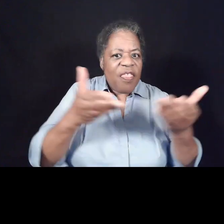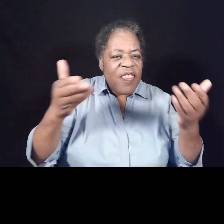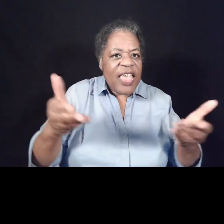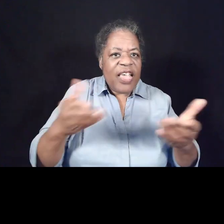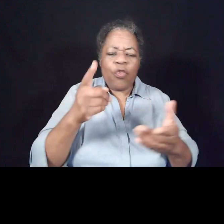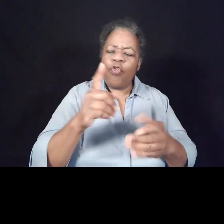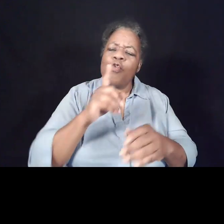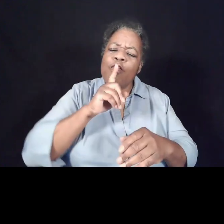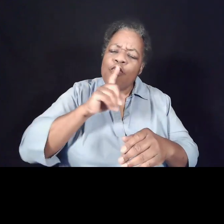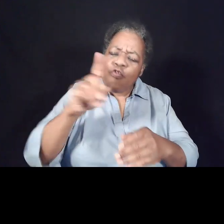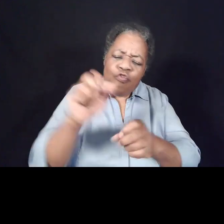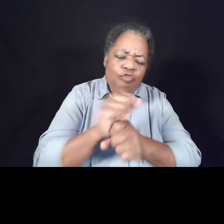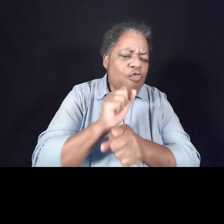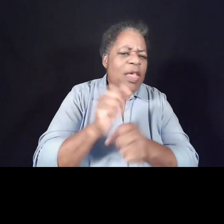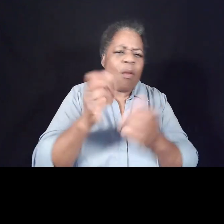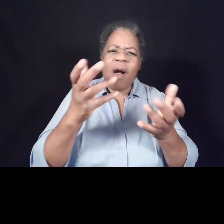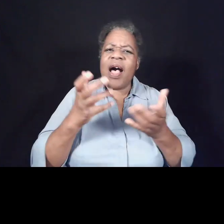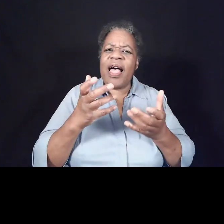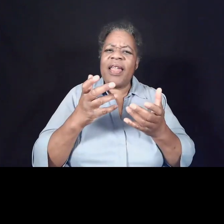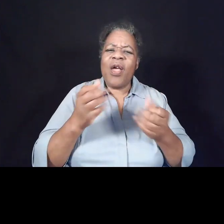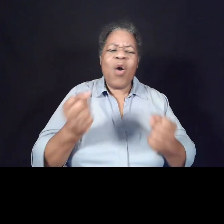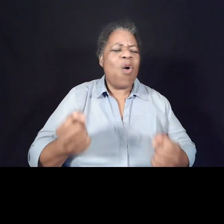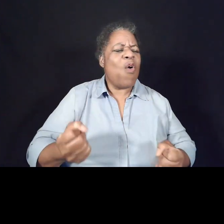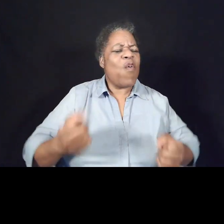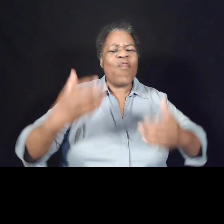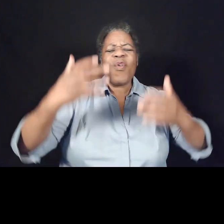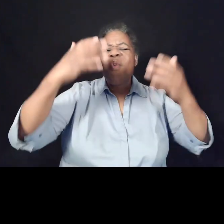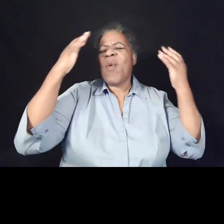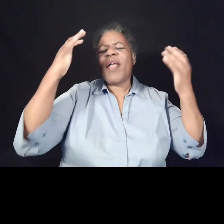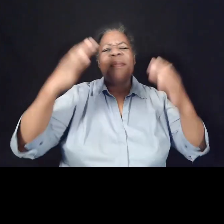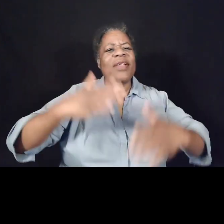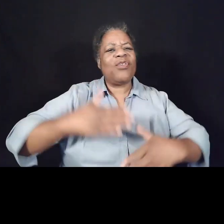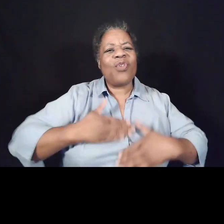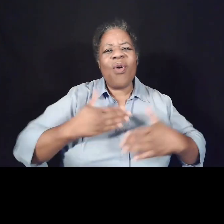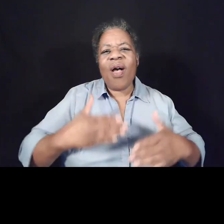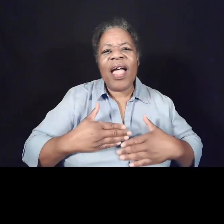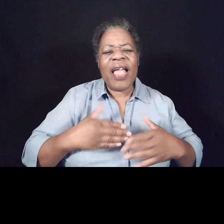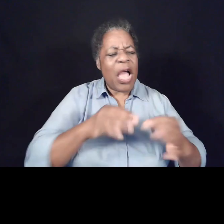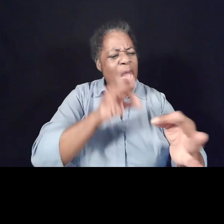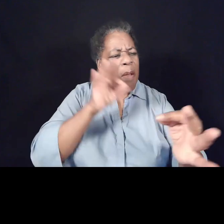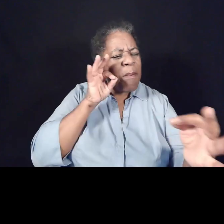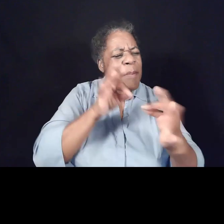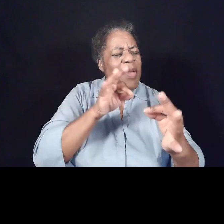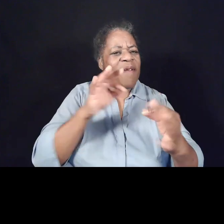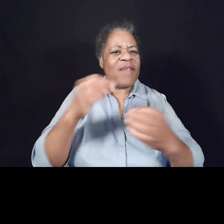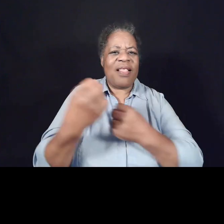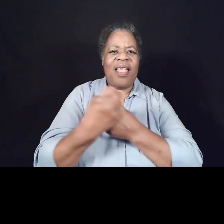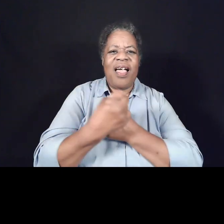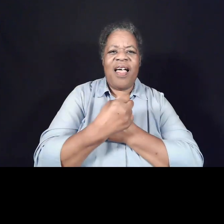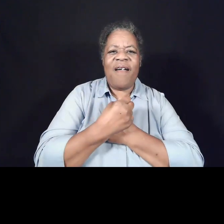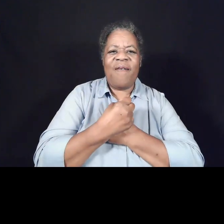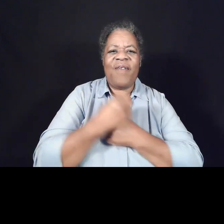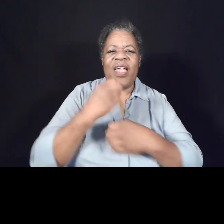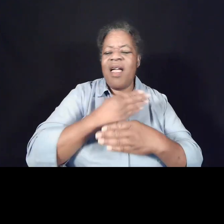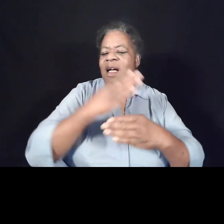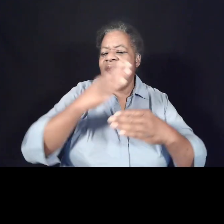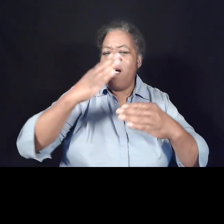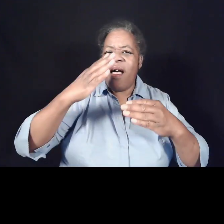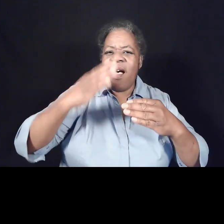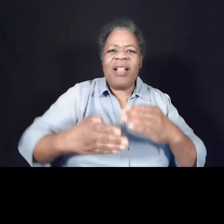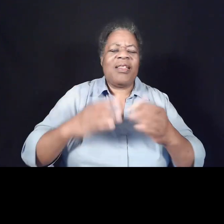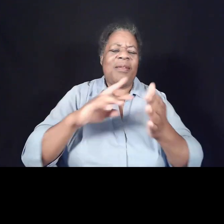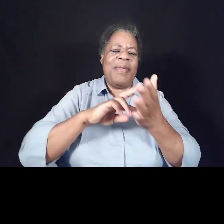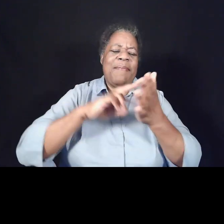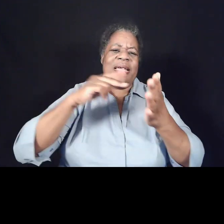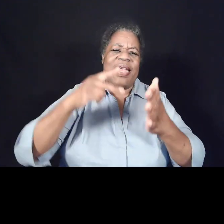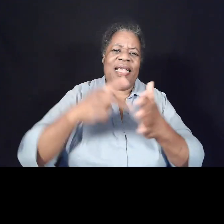want. Overwhelming joy, perfect love, ultimate meaning.